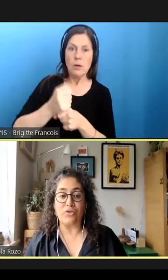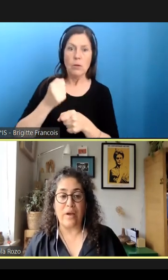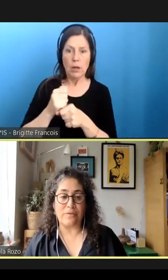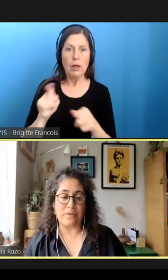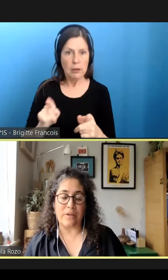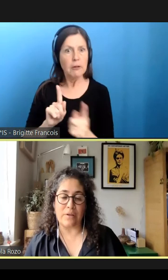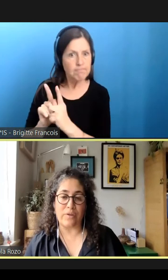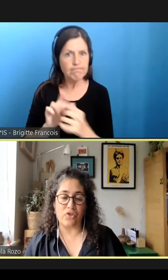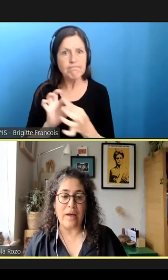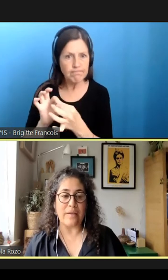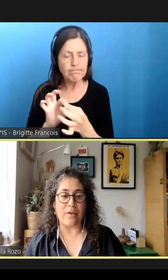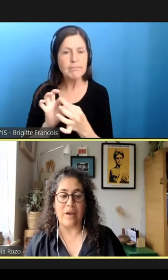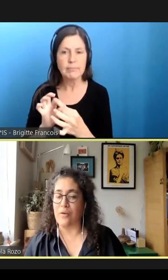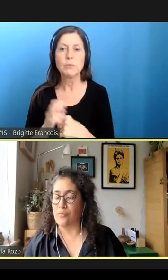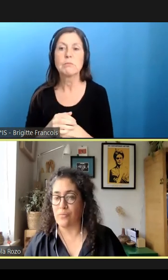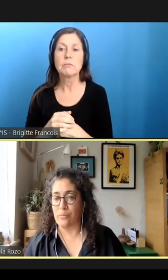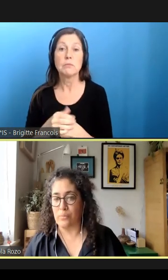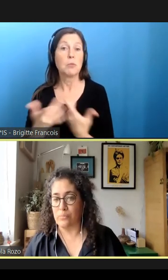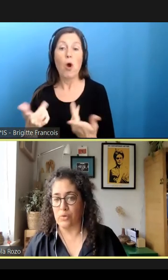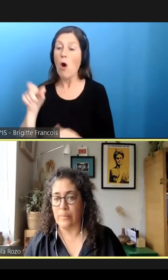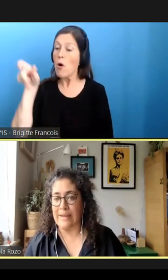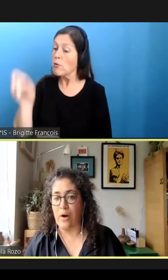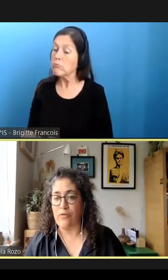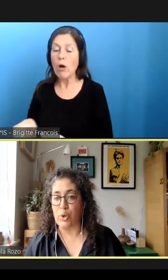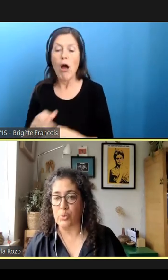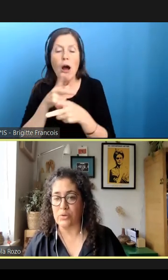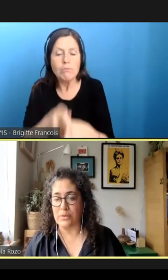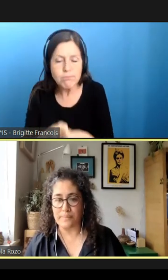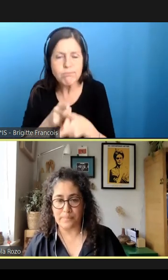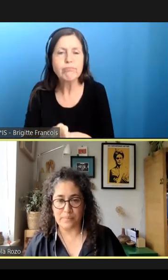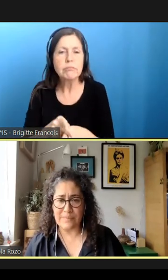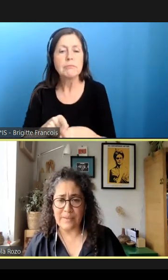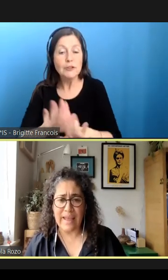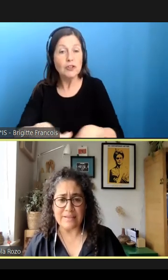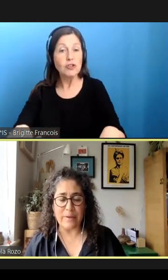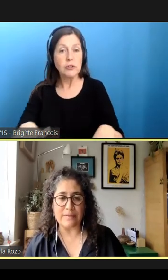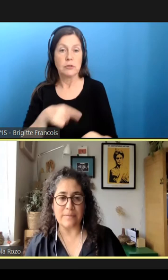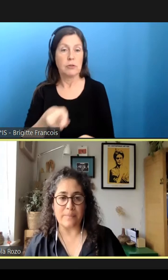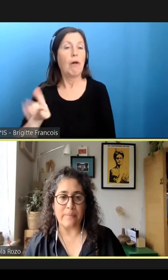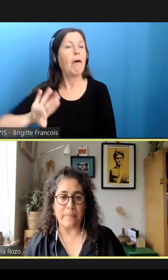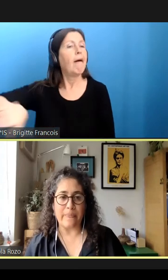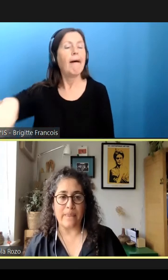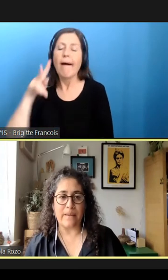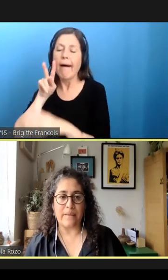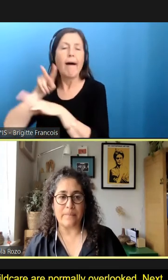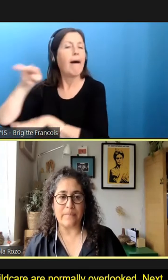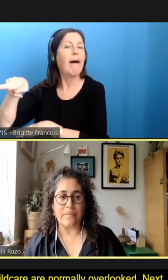own struggles with childcare are normally overlooked. Next, please.